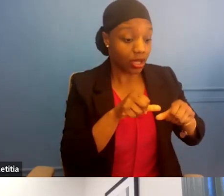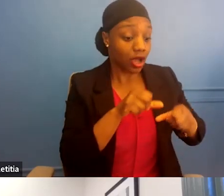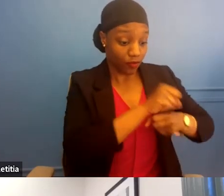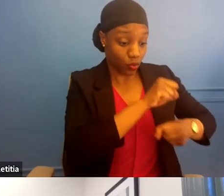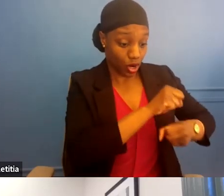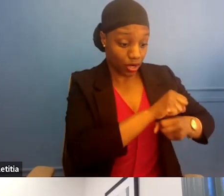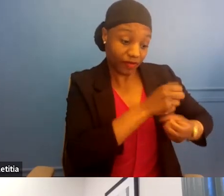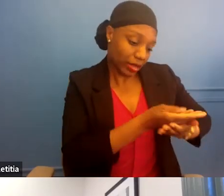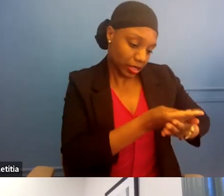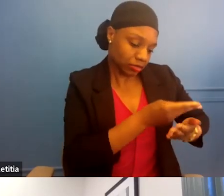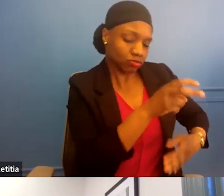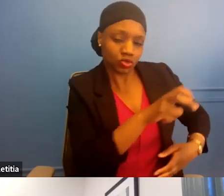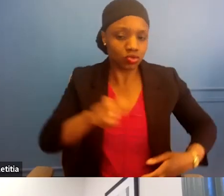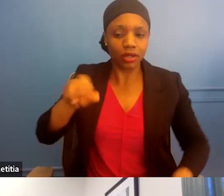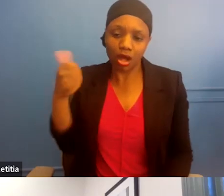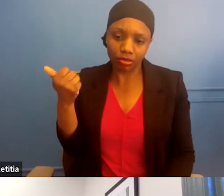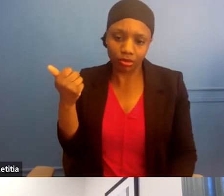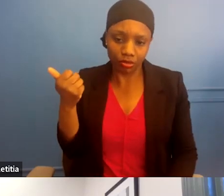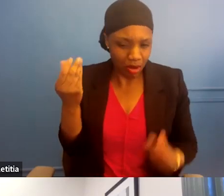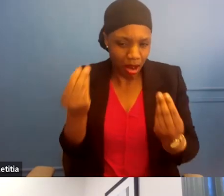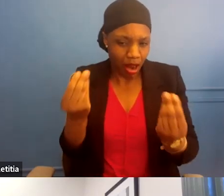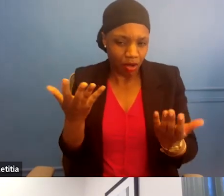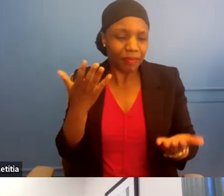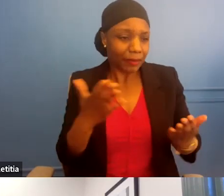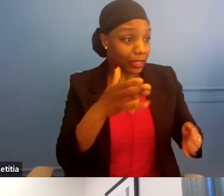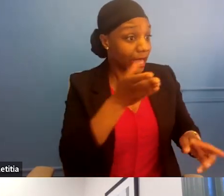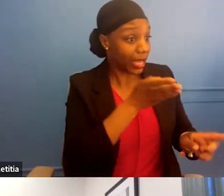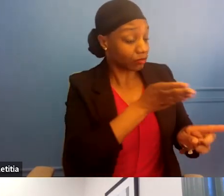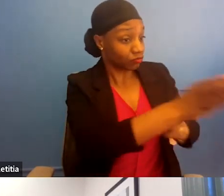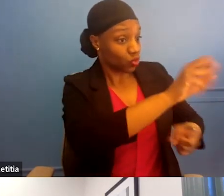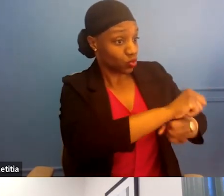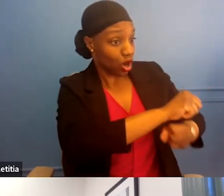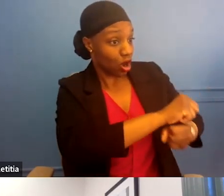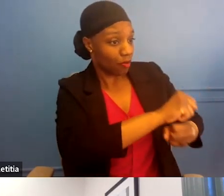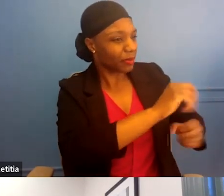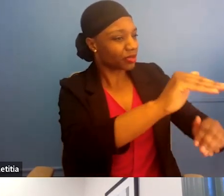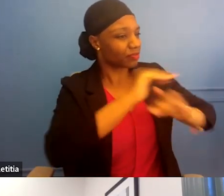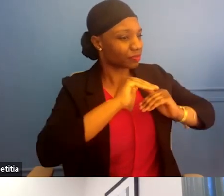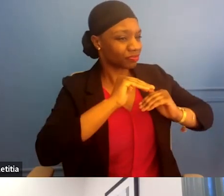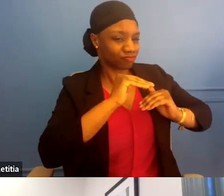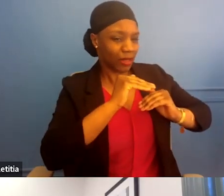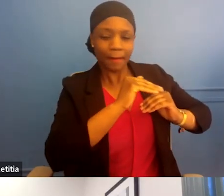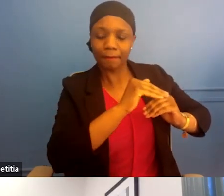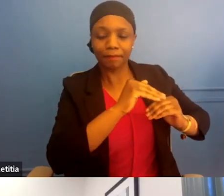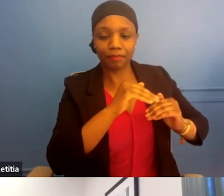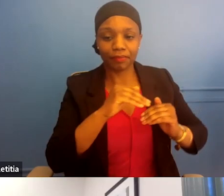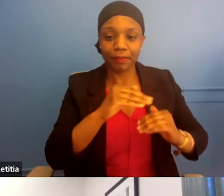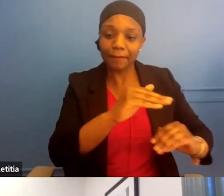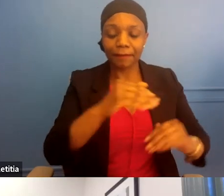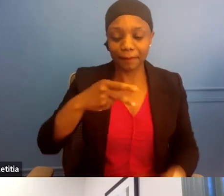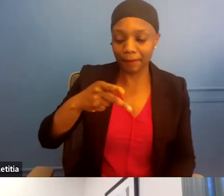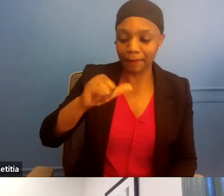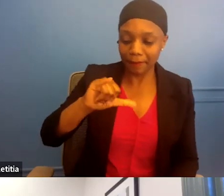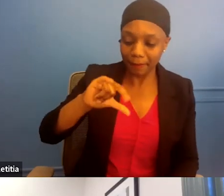You know, maybe there's a sense of being maybe pigeonholed a little bit. How do you break out from whether it's private to public, public